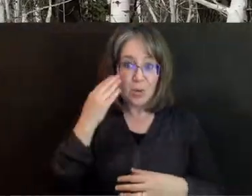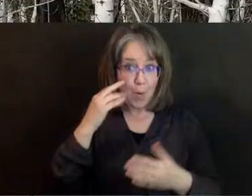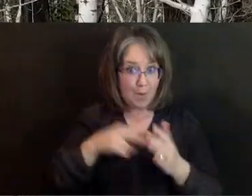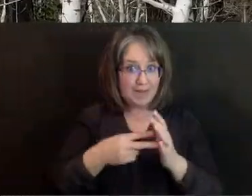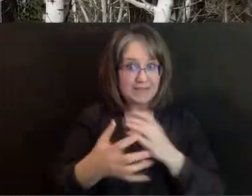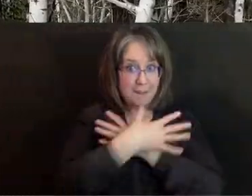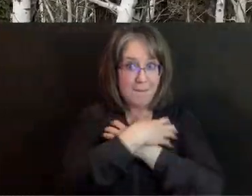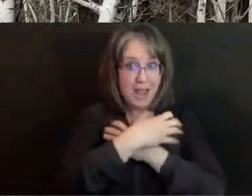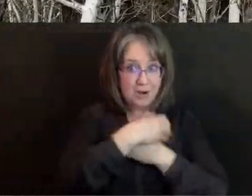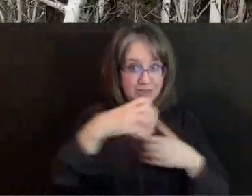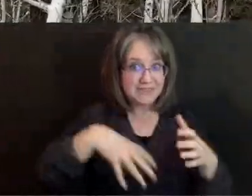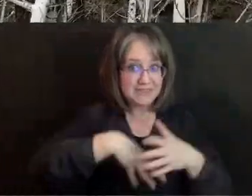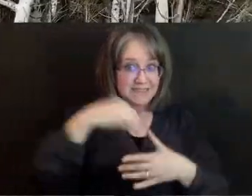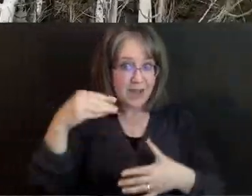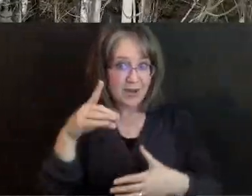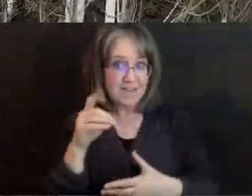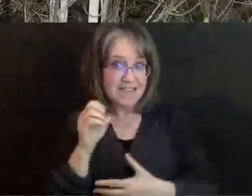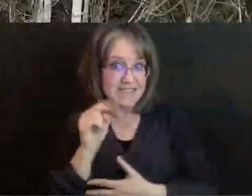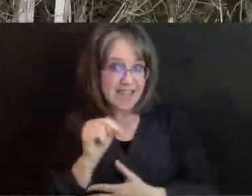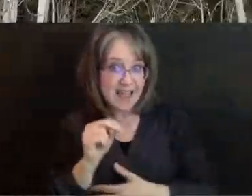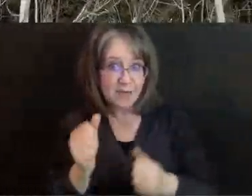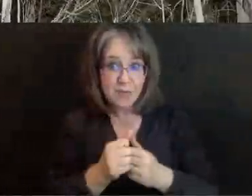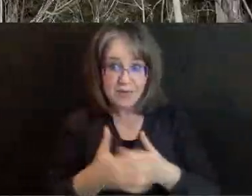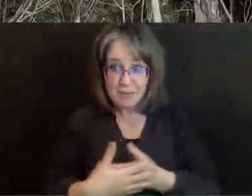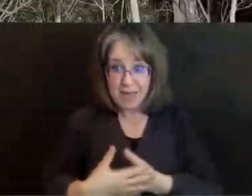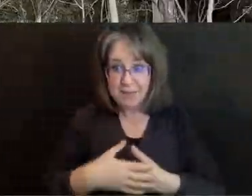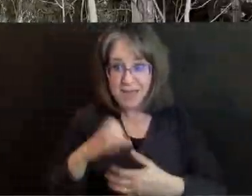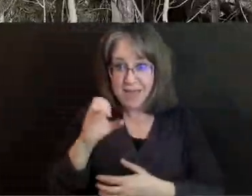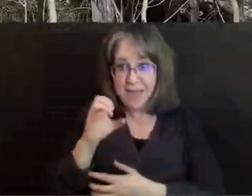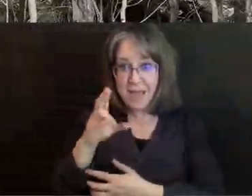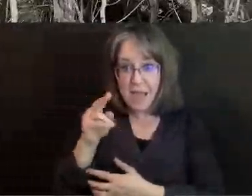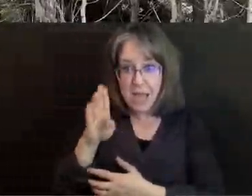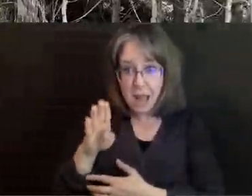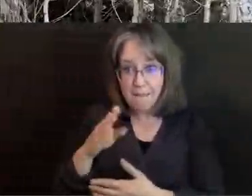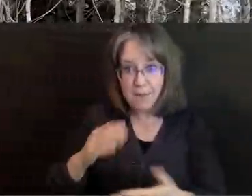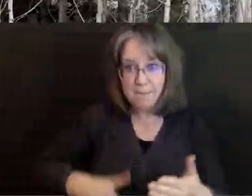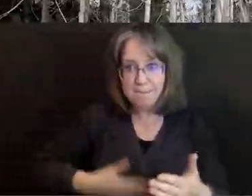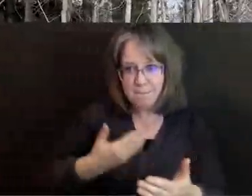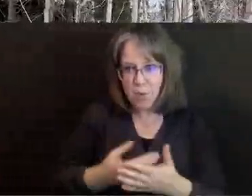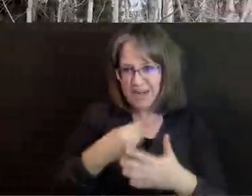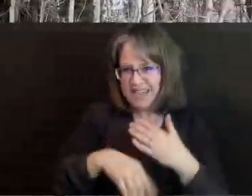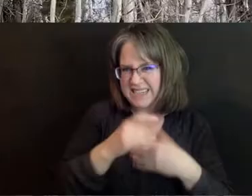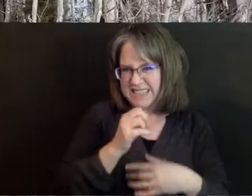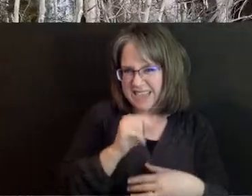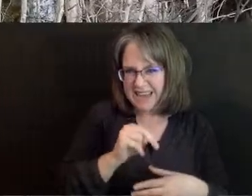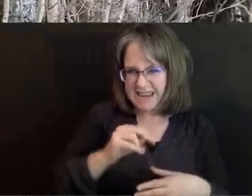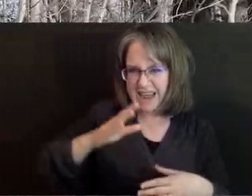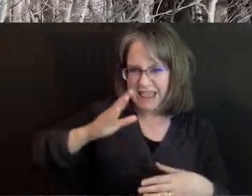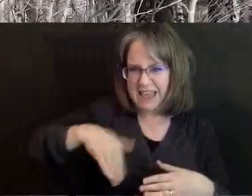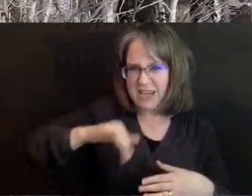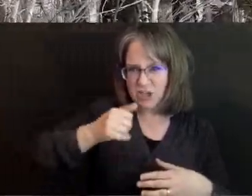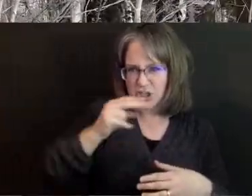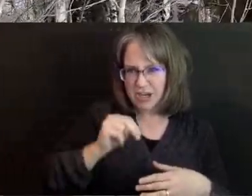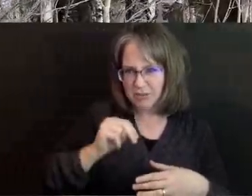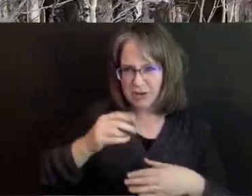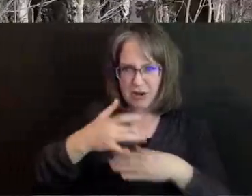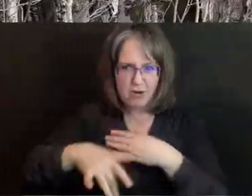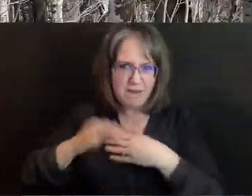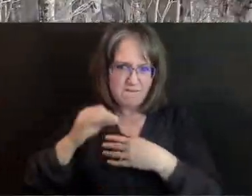Spring means bears emerge from their dens, with their cubs that were born in the den in late January and early February. They'll be